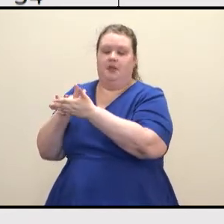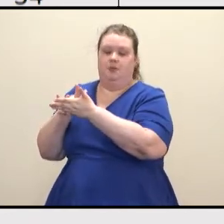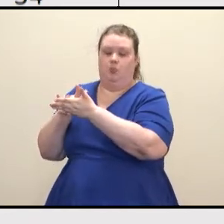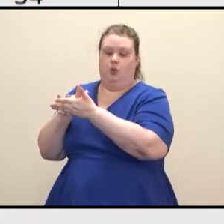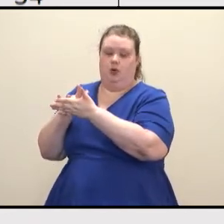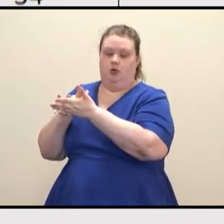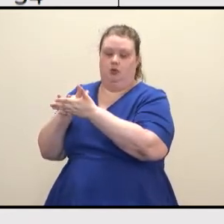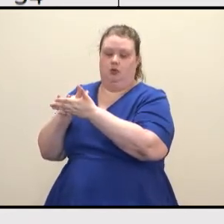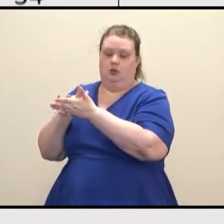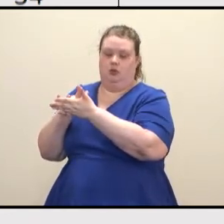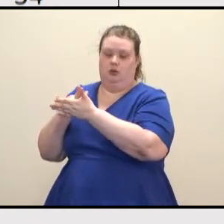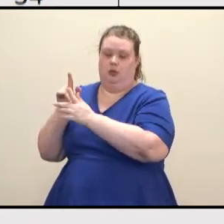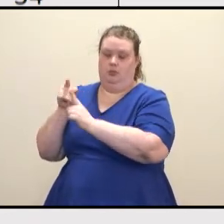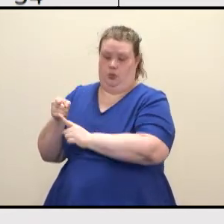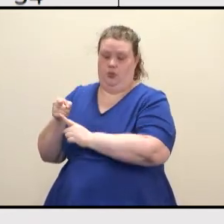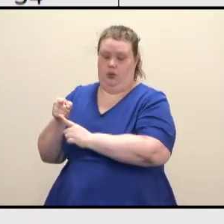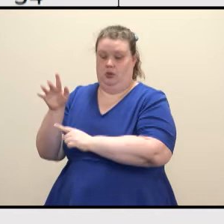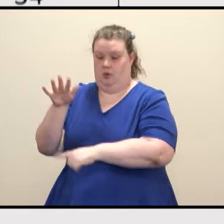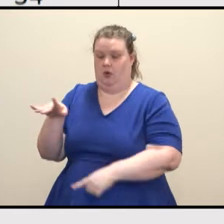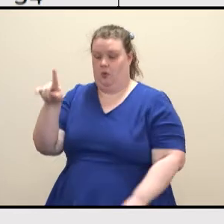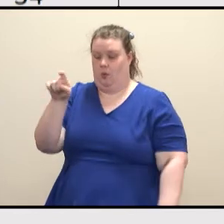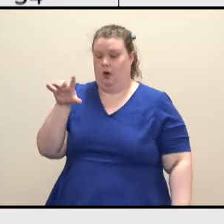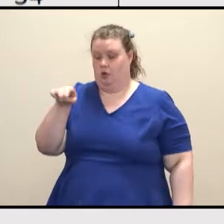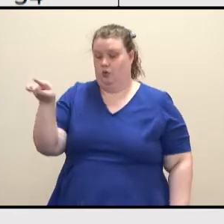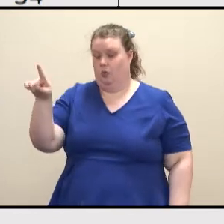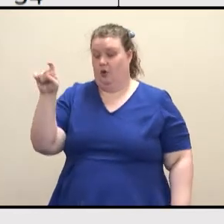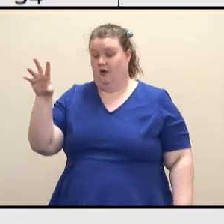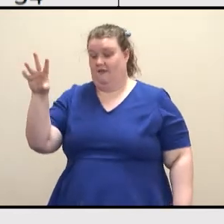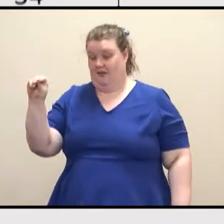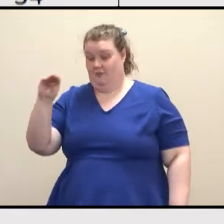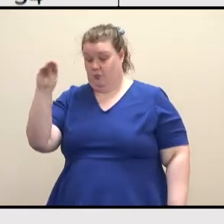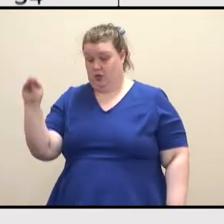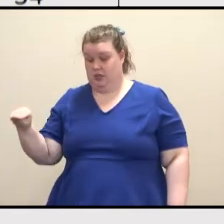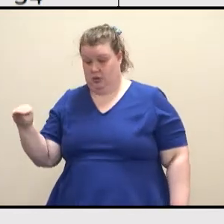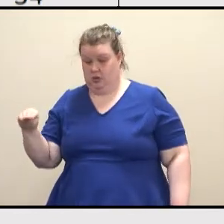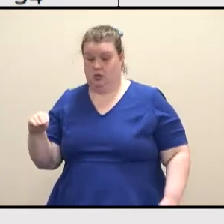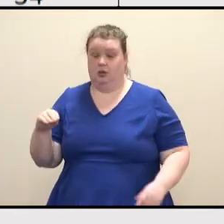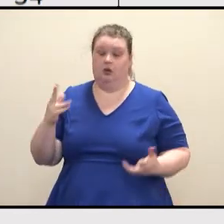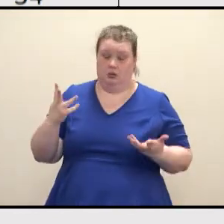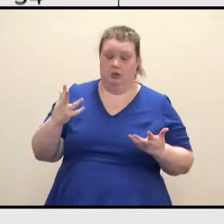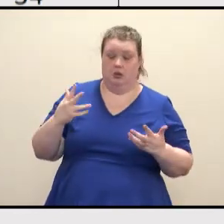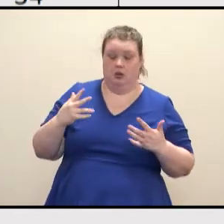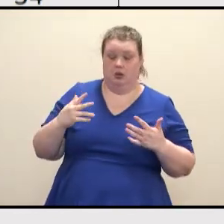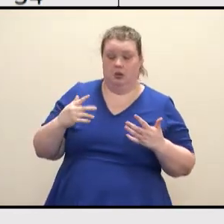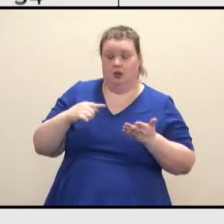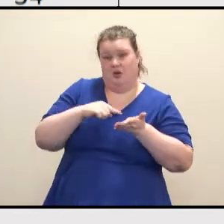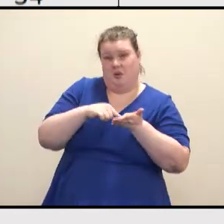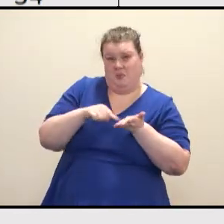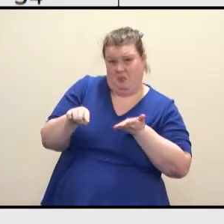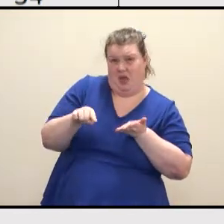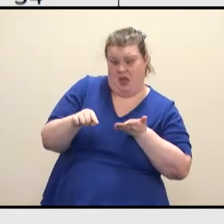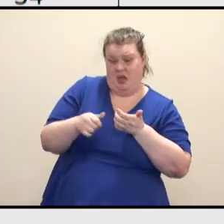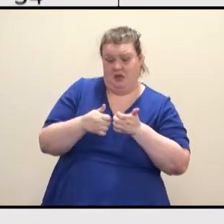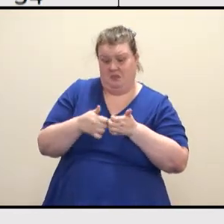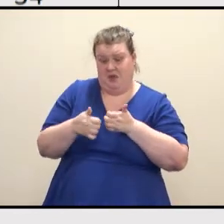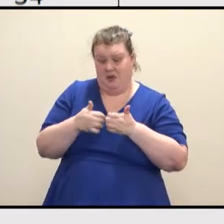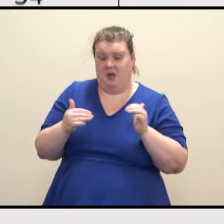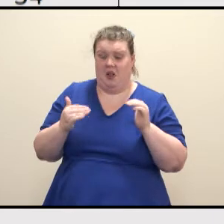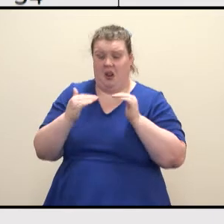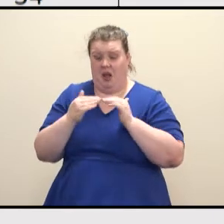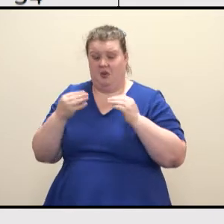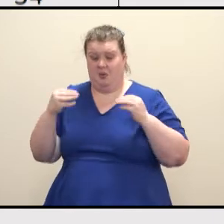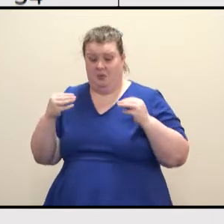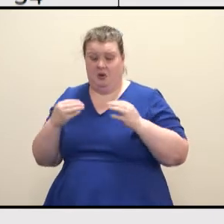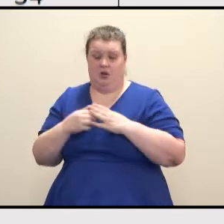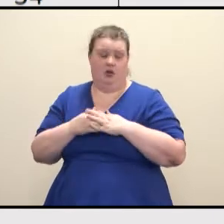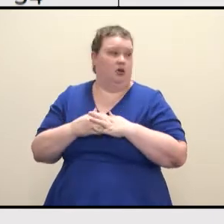right around the 100 to 105%. So your structures are competitive, and really your employee pay is aligned with market,